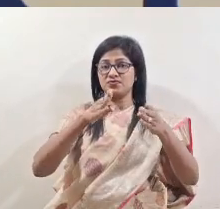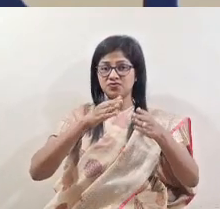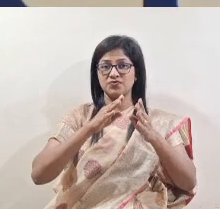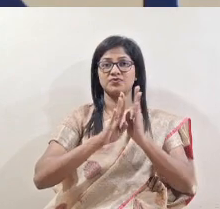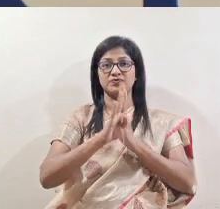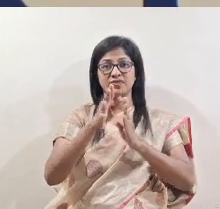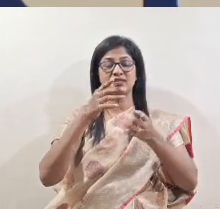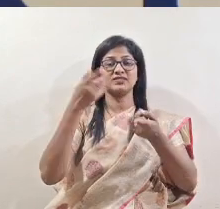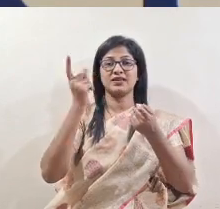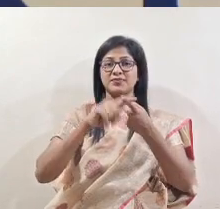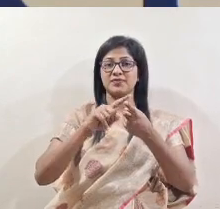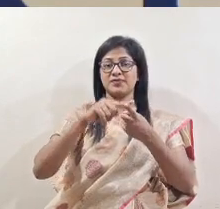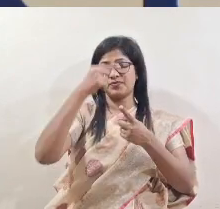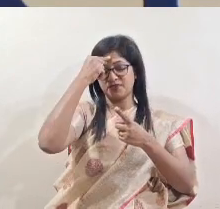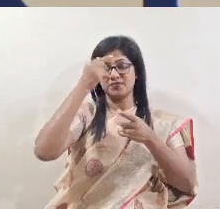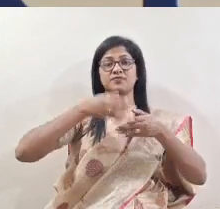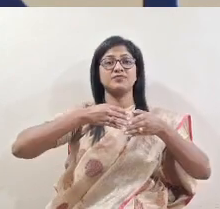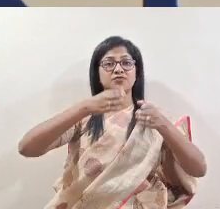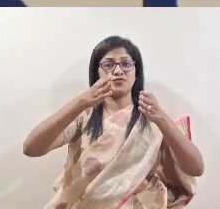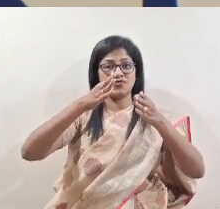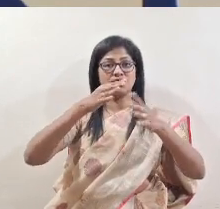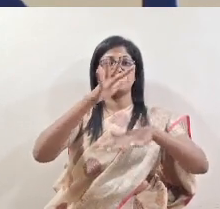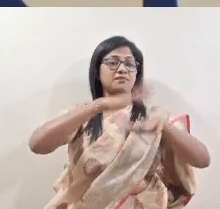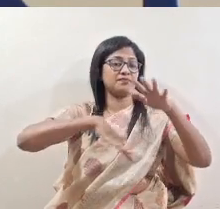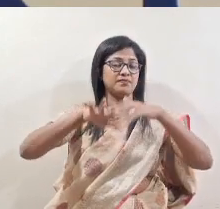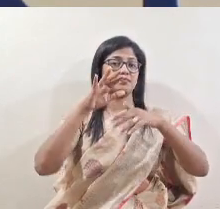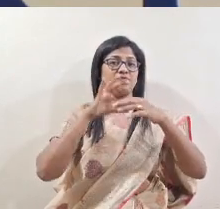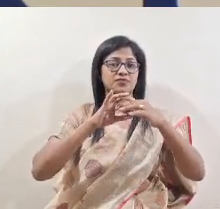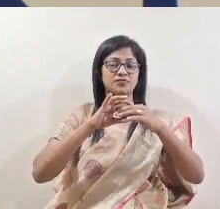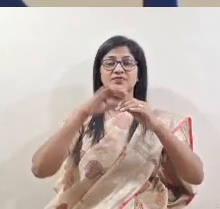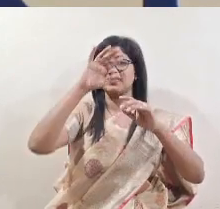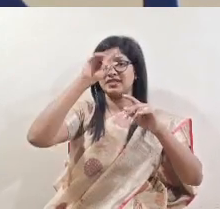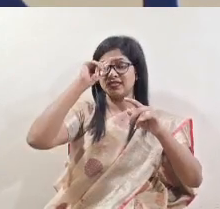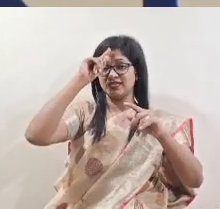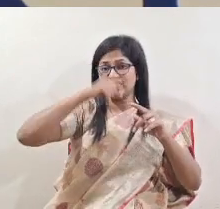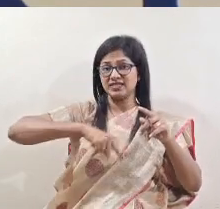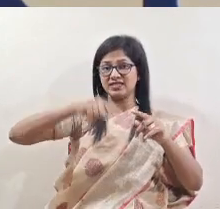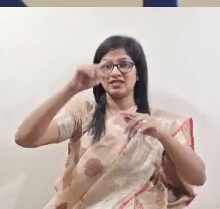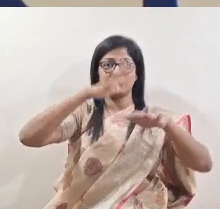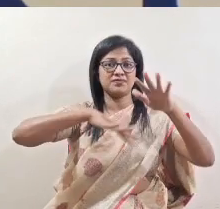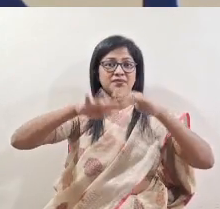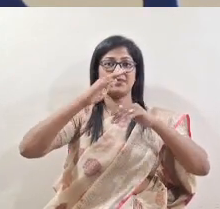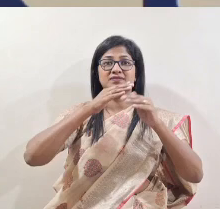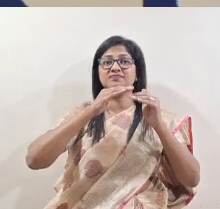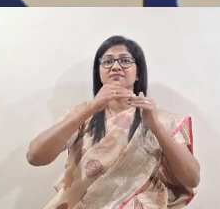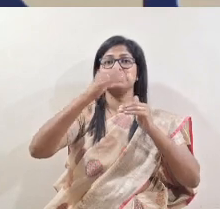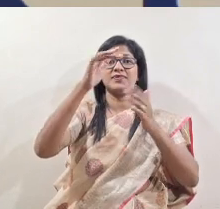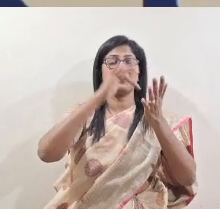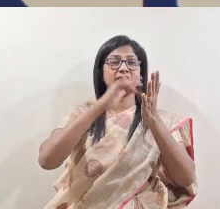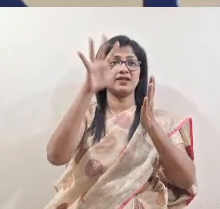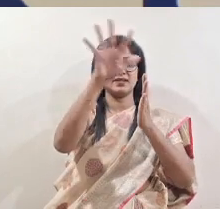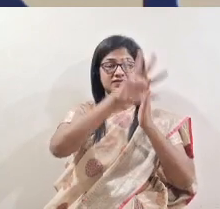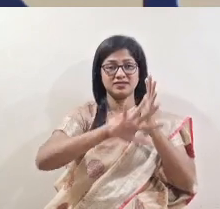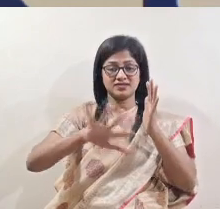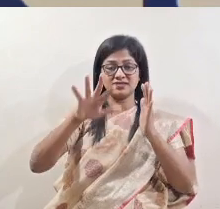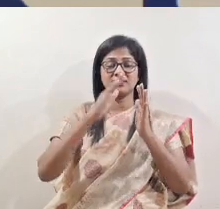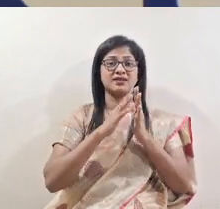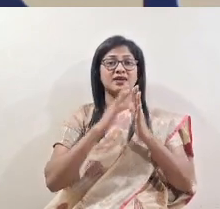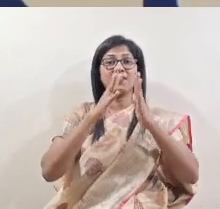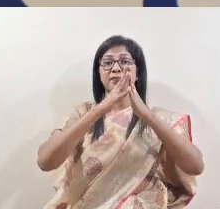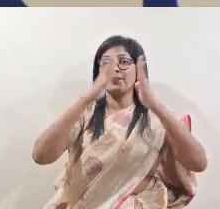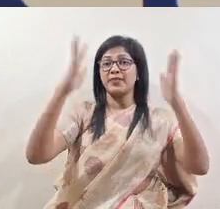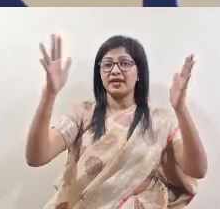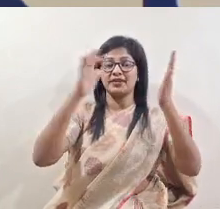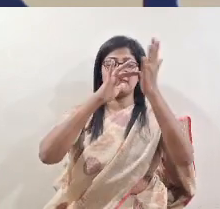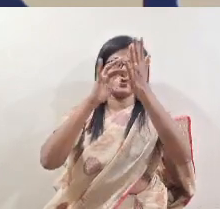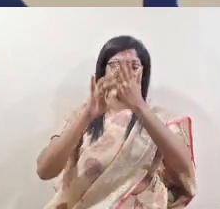roads. And as far as the planning goes, in most of the parts of the country, we see that to a very large extent,